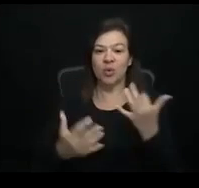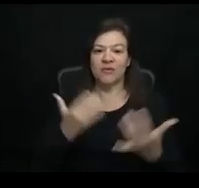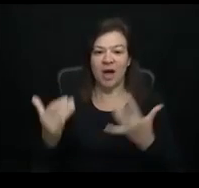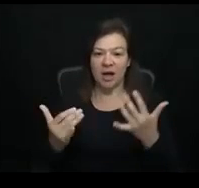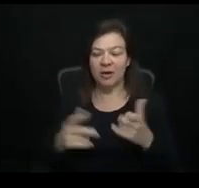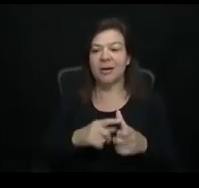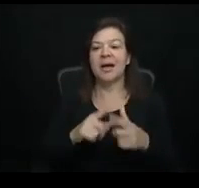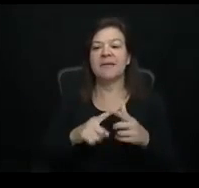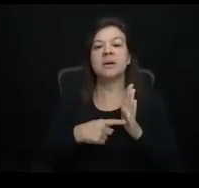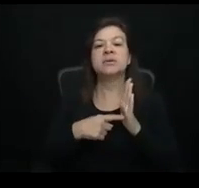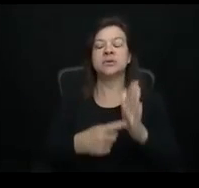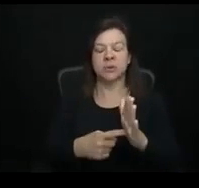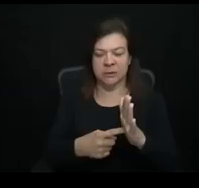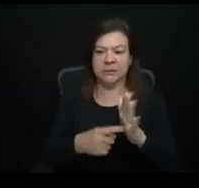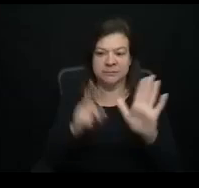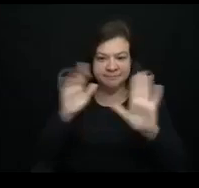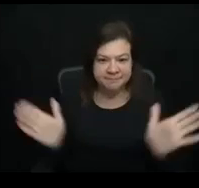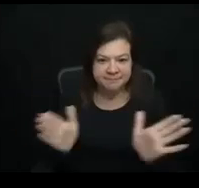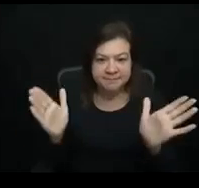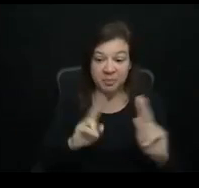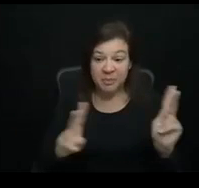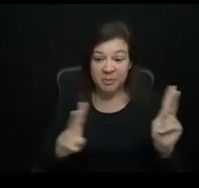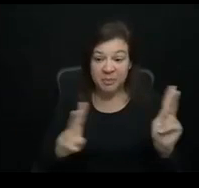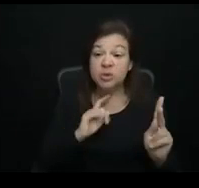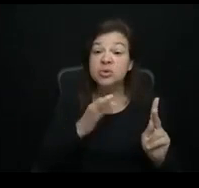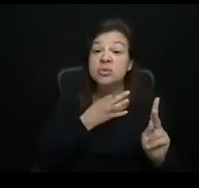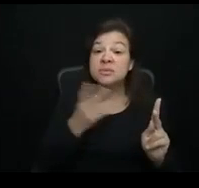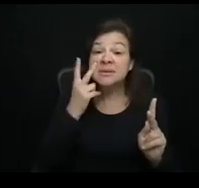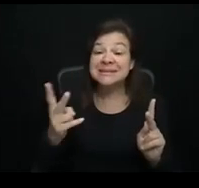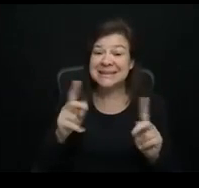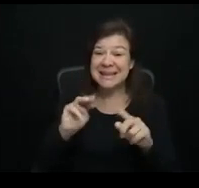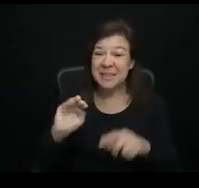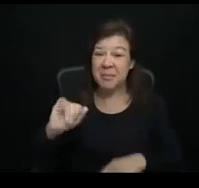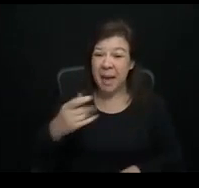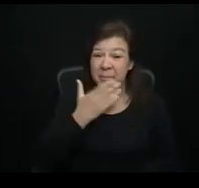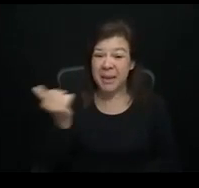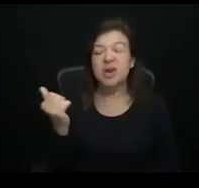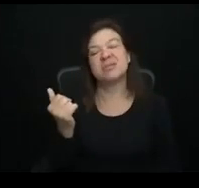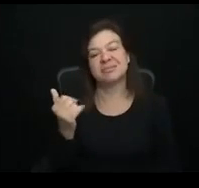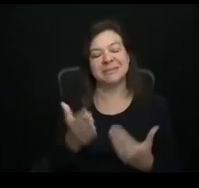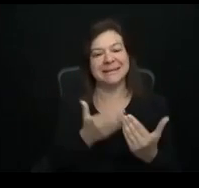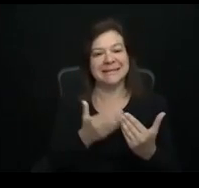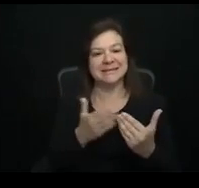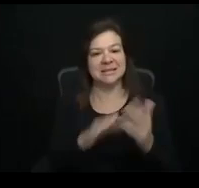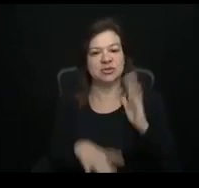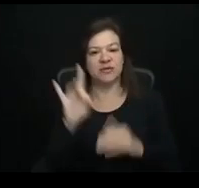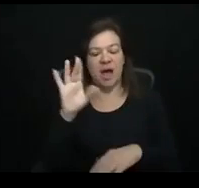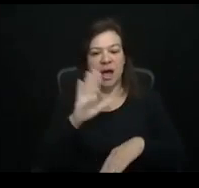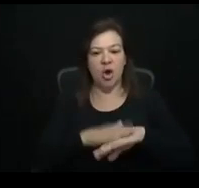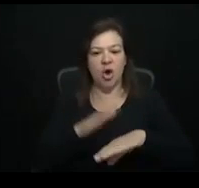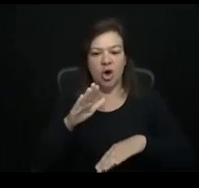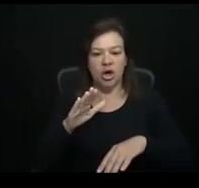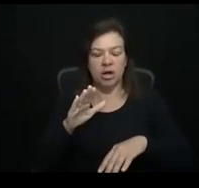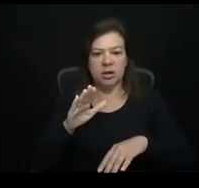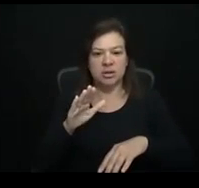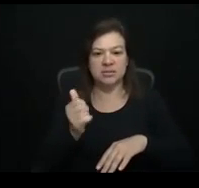showing. I'd encourage anybody that wants to see this map probably better. It's available to you on probably